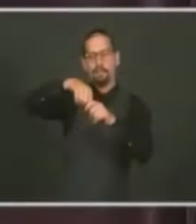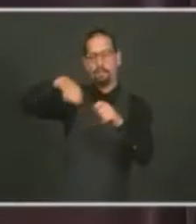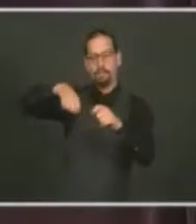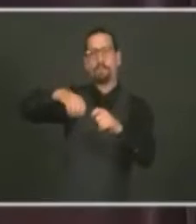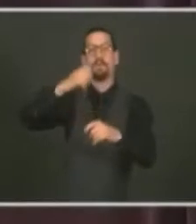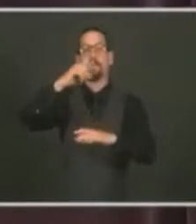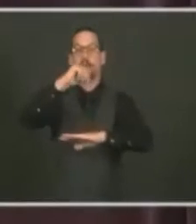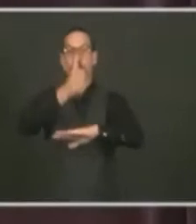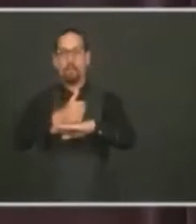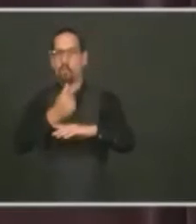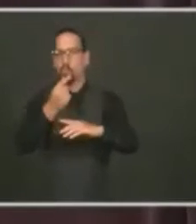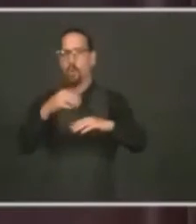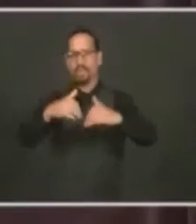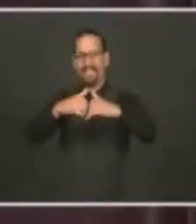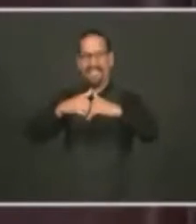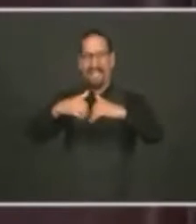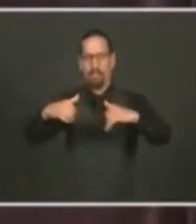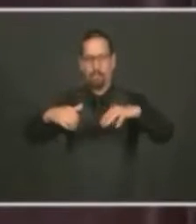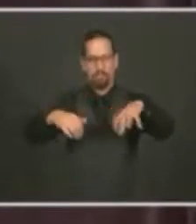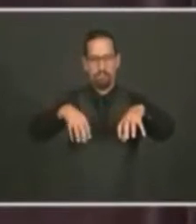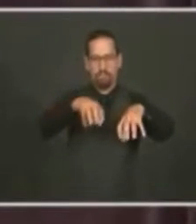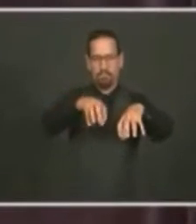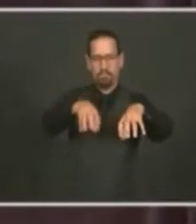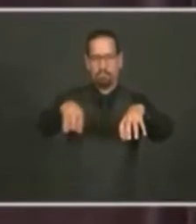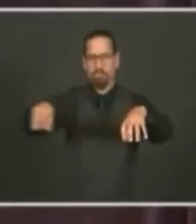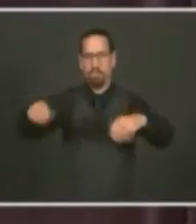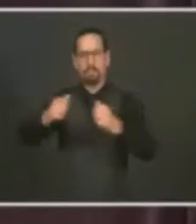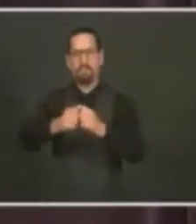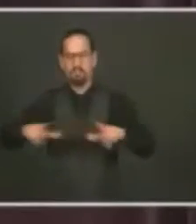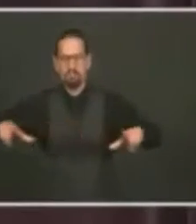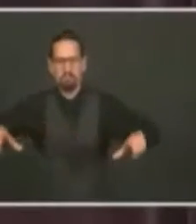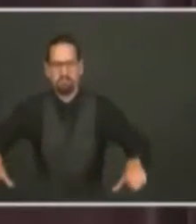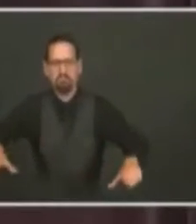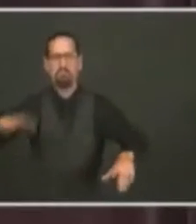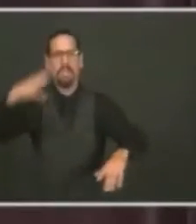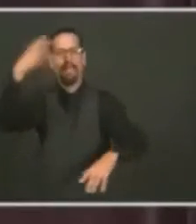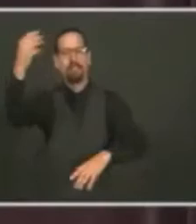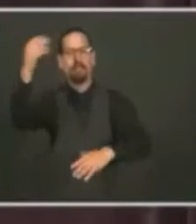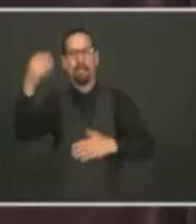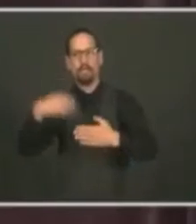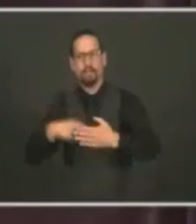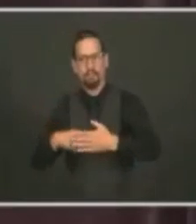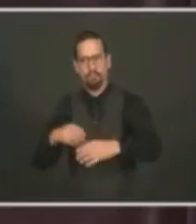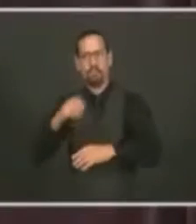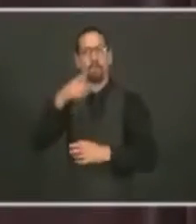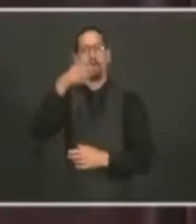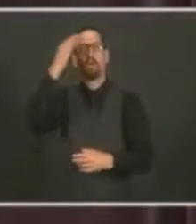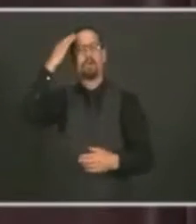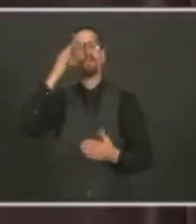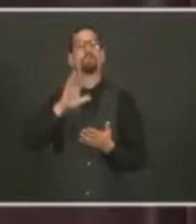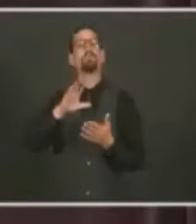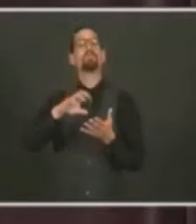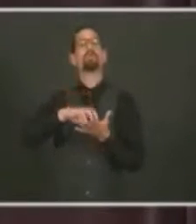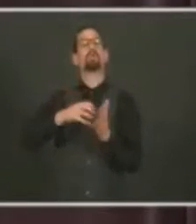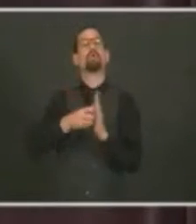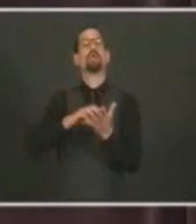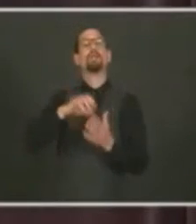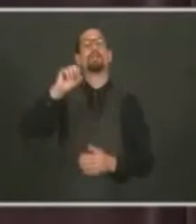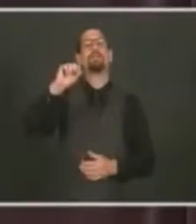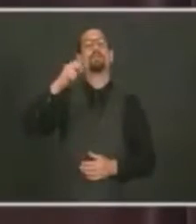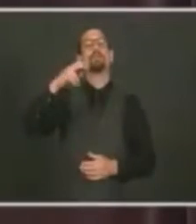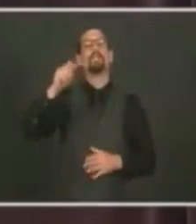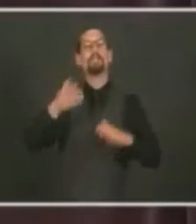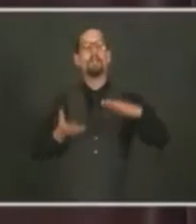of wrapped candy on a baking sheet that's spread out. So no one's touching something more than once. Someone is able